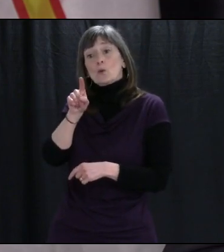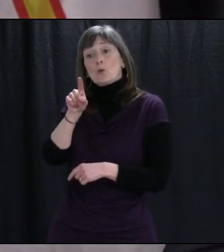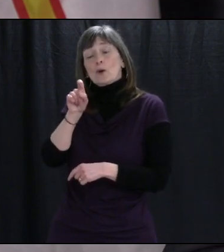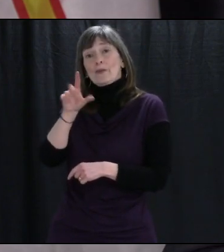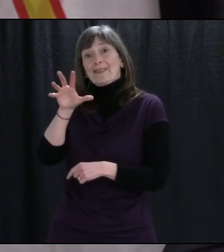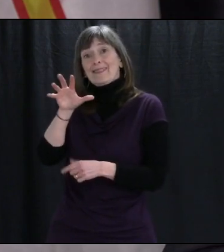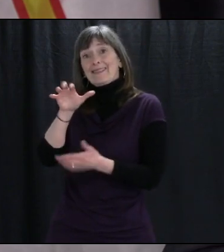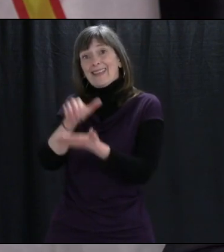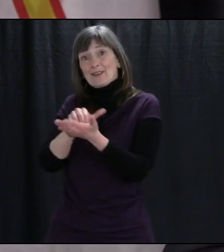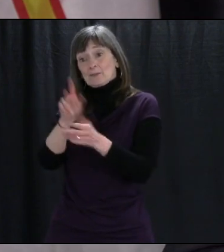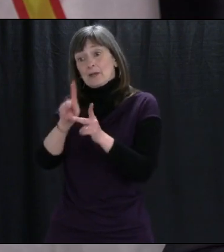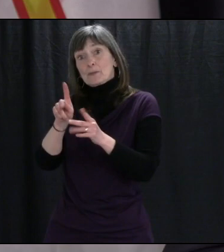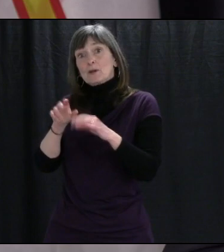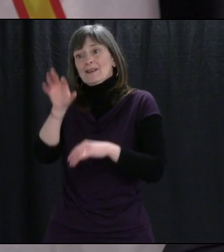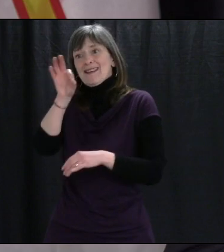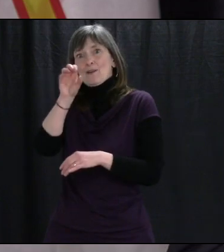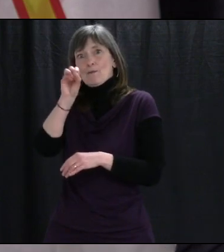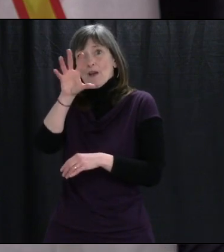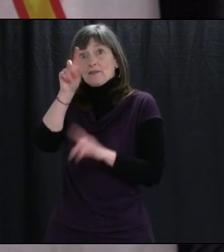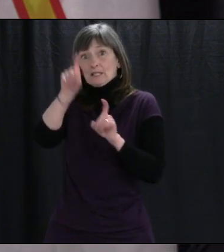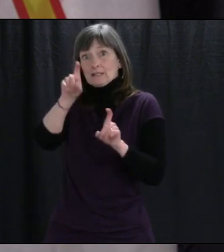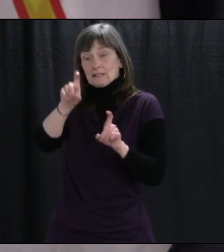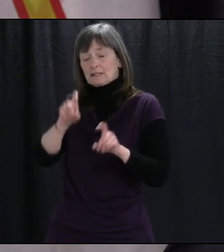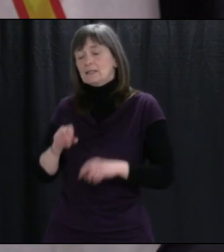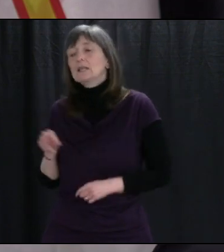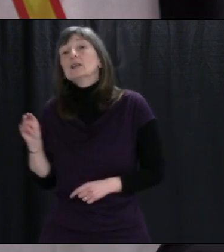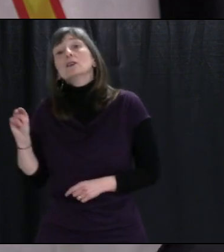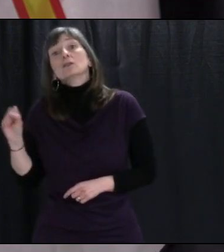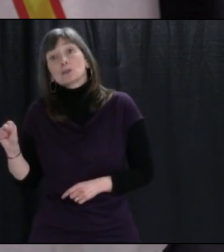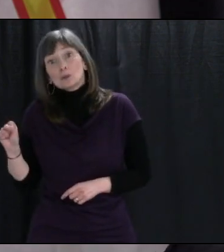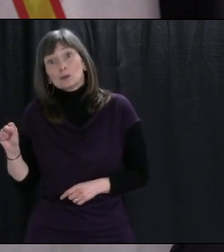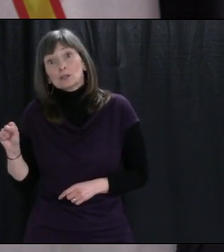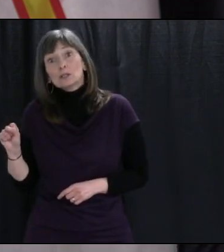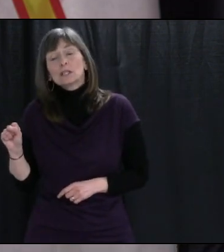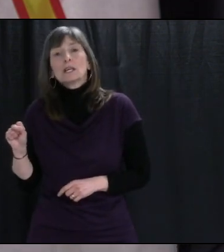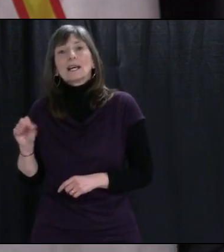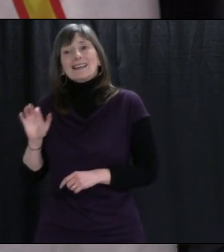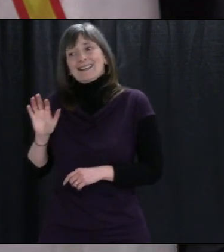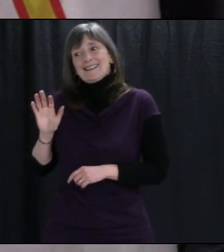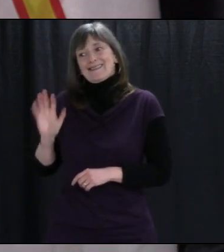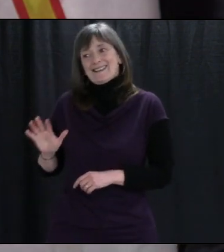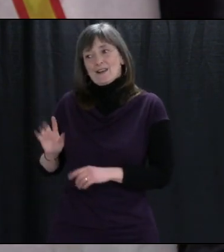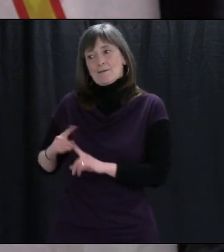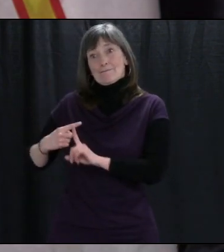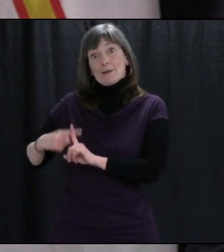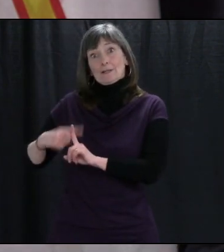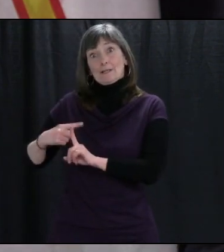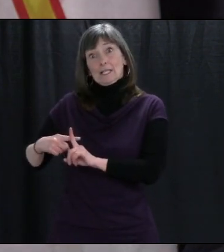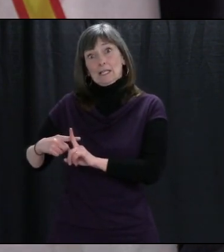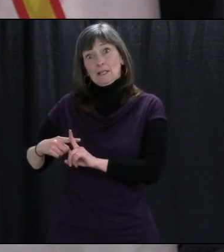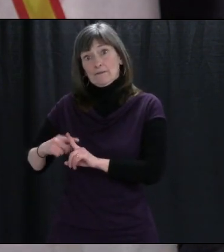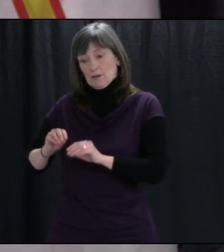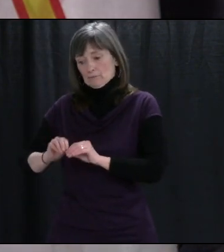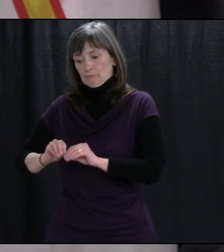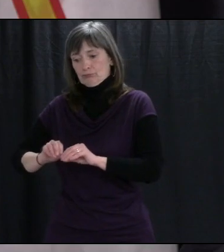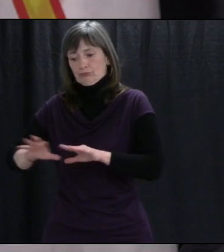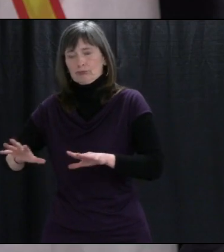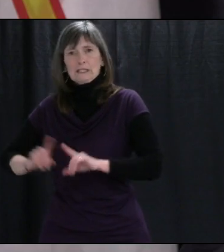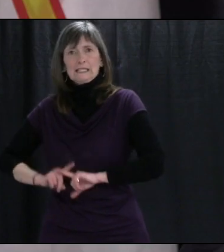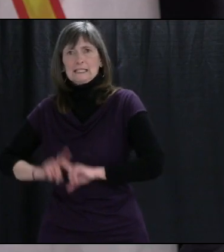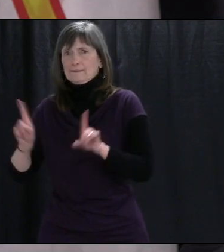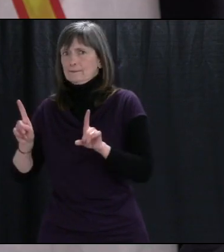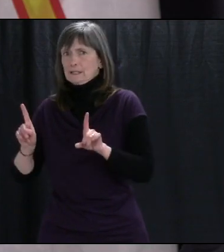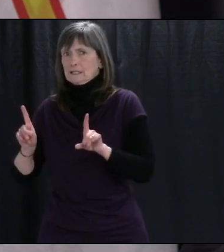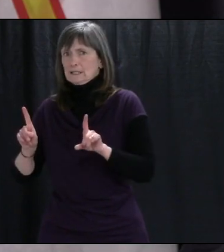Eastern. What's happening in Nova Scotia is that they have a more the dispersion of the cases that they're seeing, is what I'm told, is it's